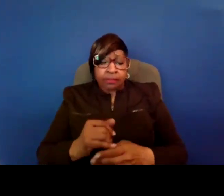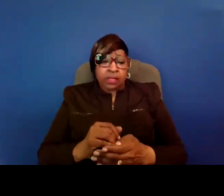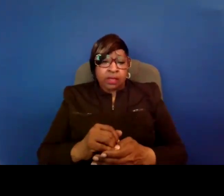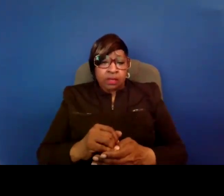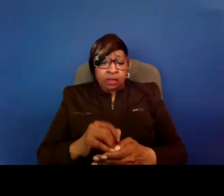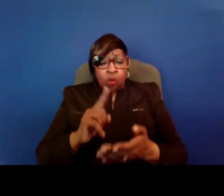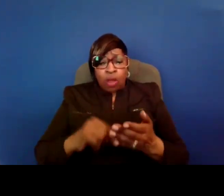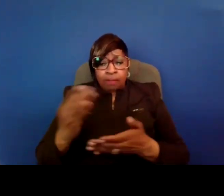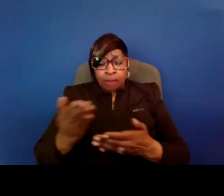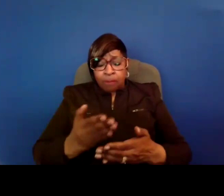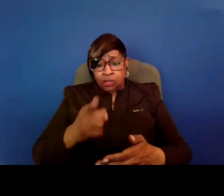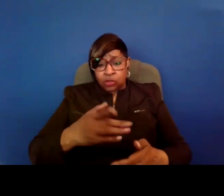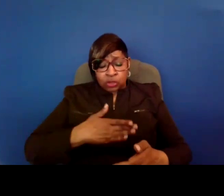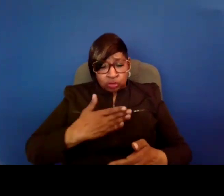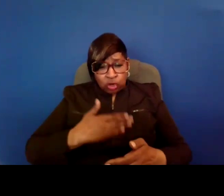joy?